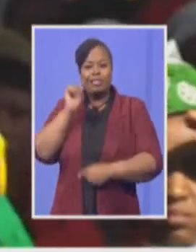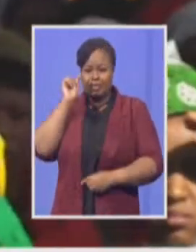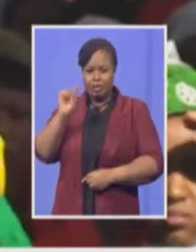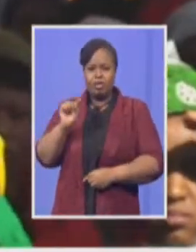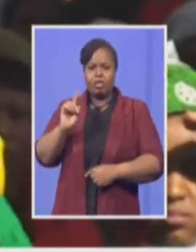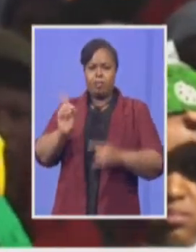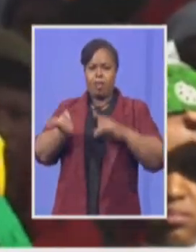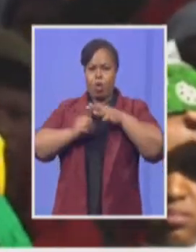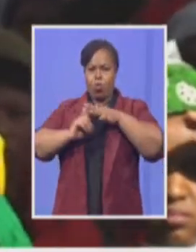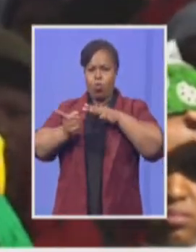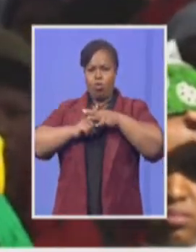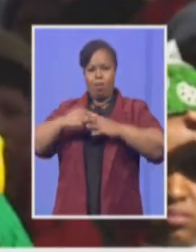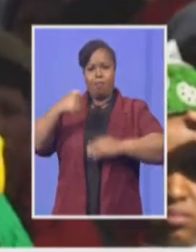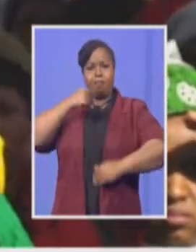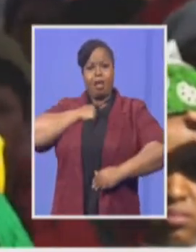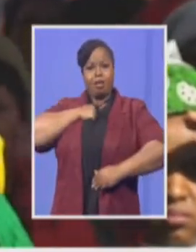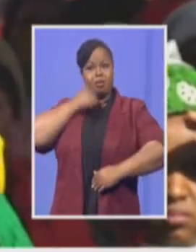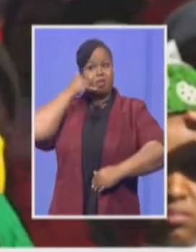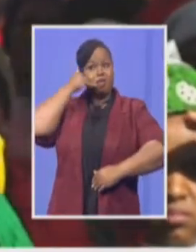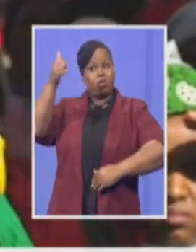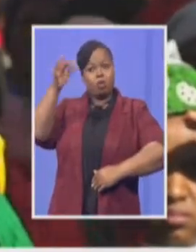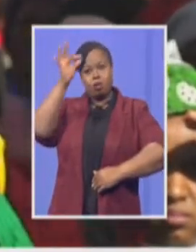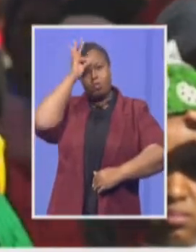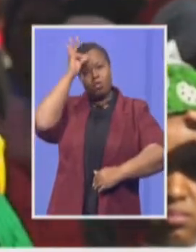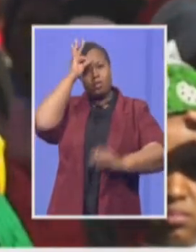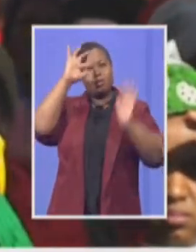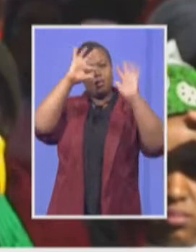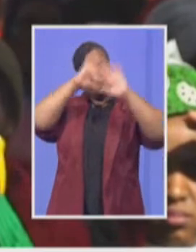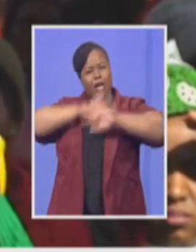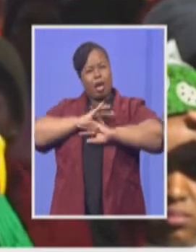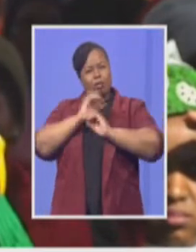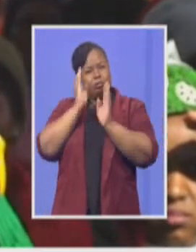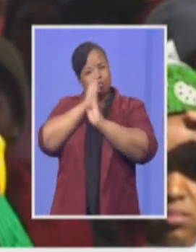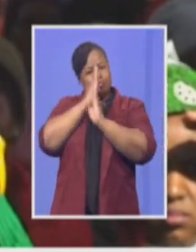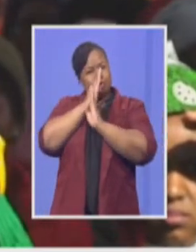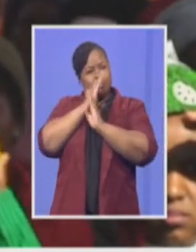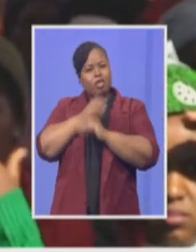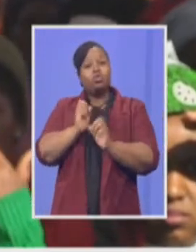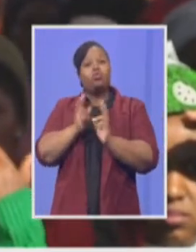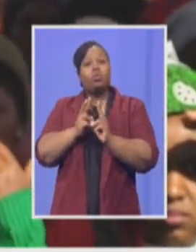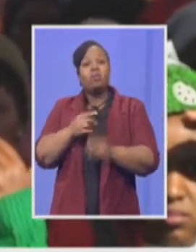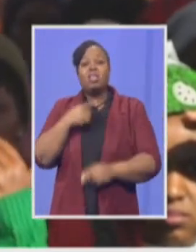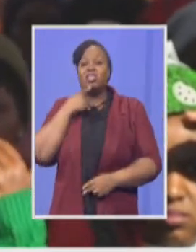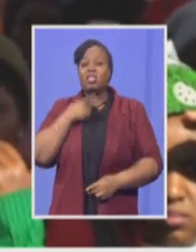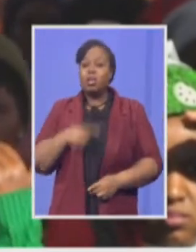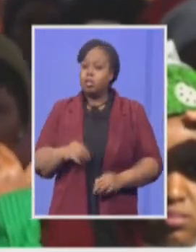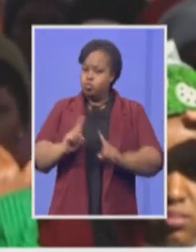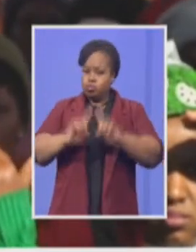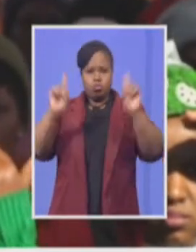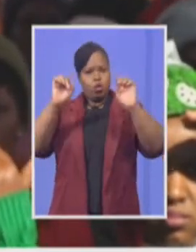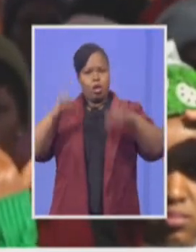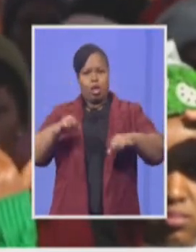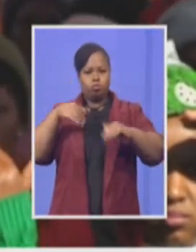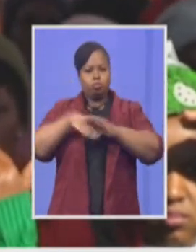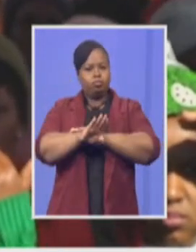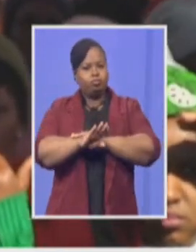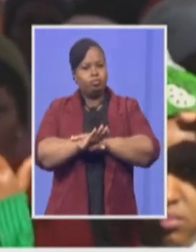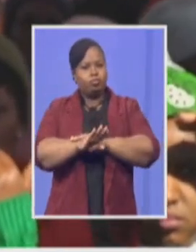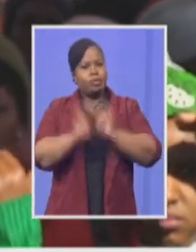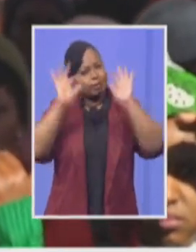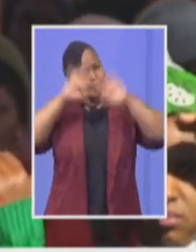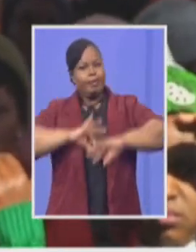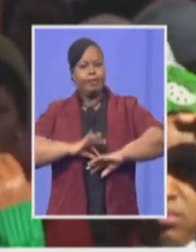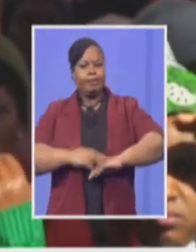yami. Ngafonela amaphoyisa midnight around 12. But it's a no-going area.